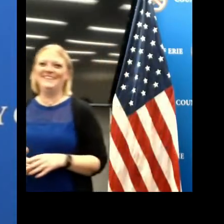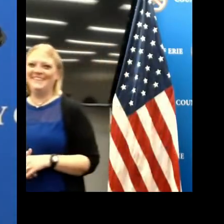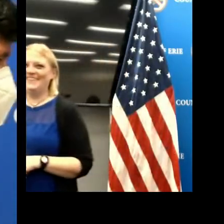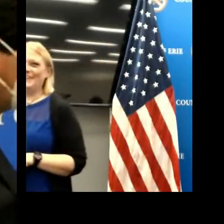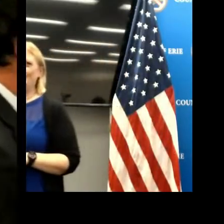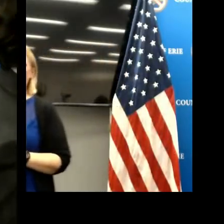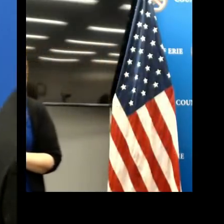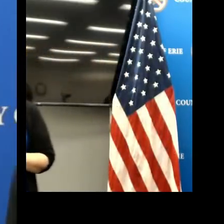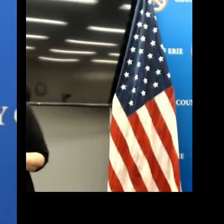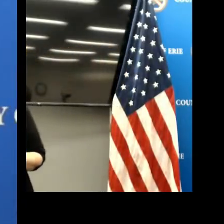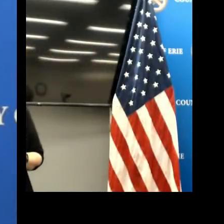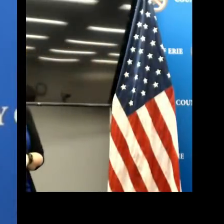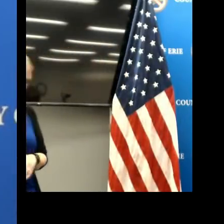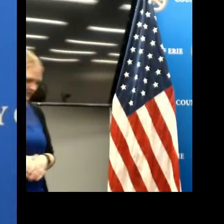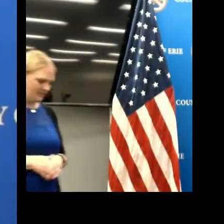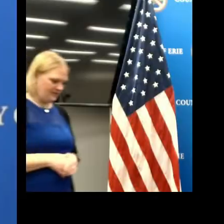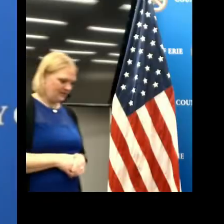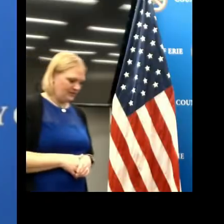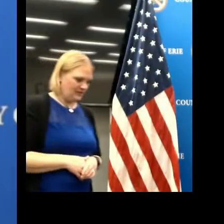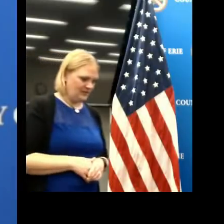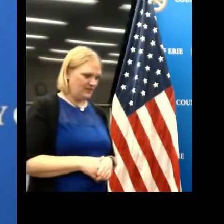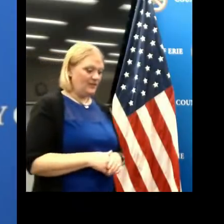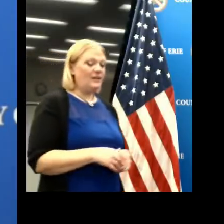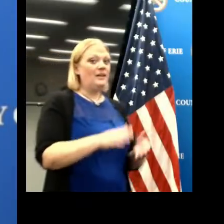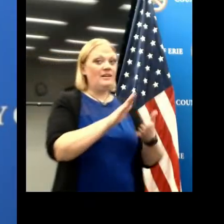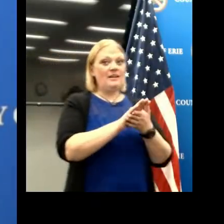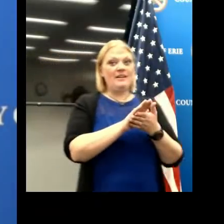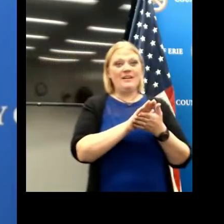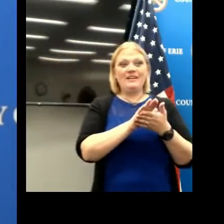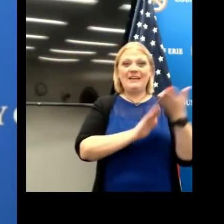going to be letting out in 2 weeks because of all the changes for